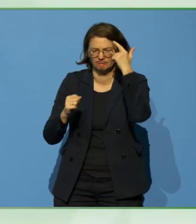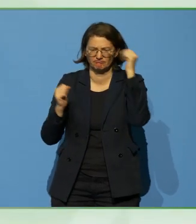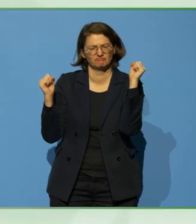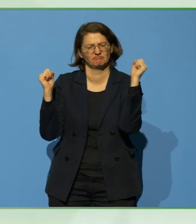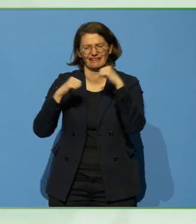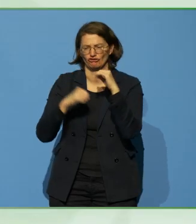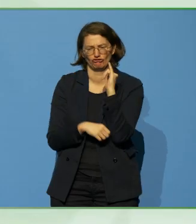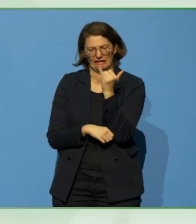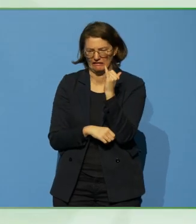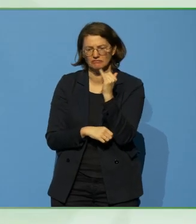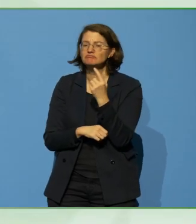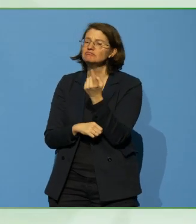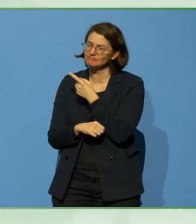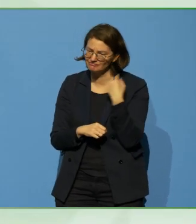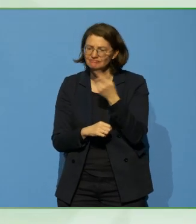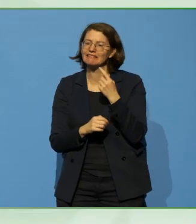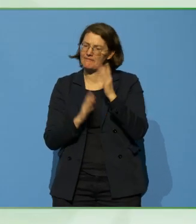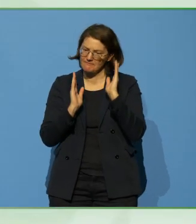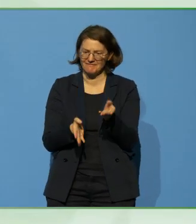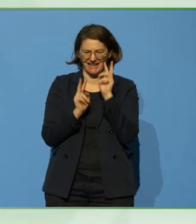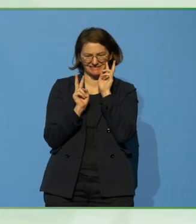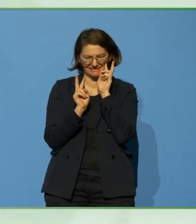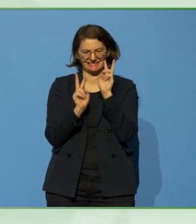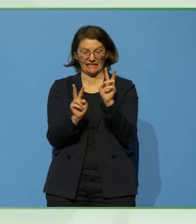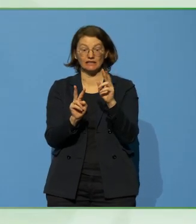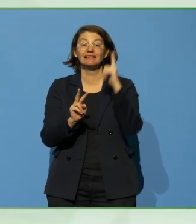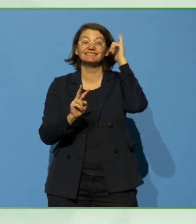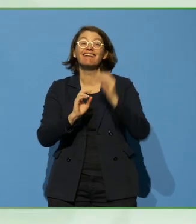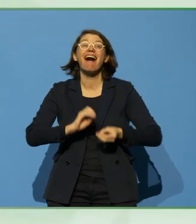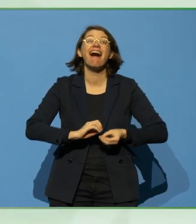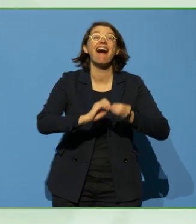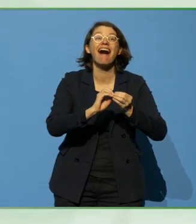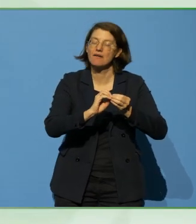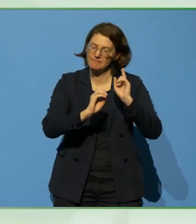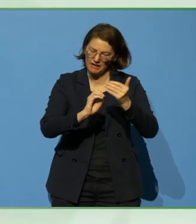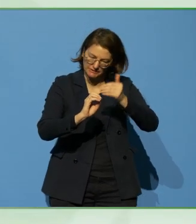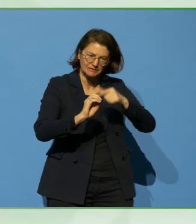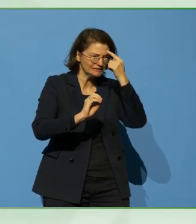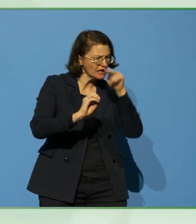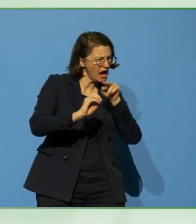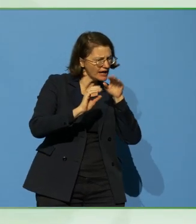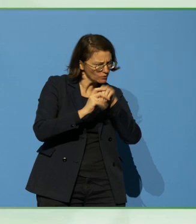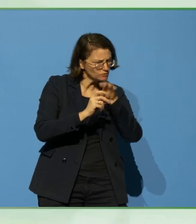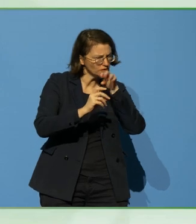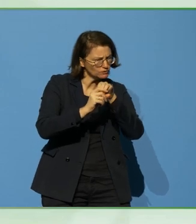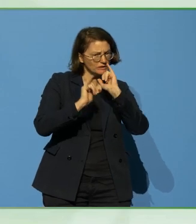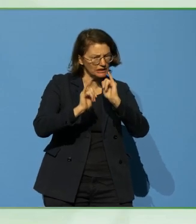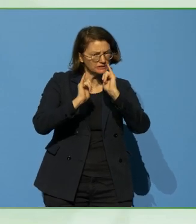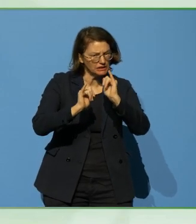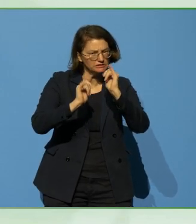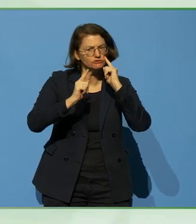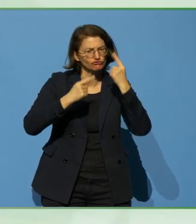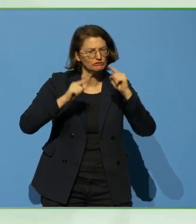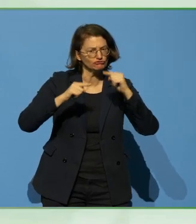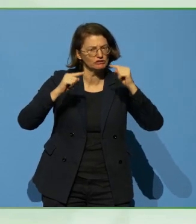digital because one side of this is not everybody is using smartphones. The other side is that anything can